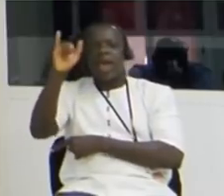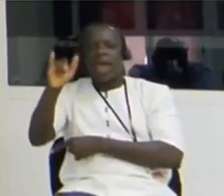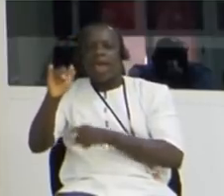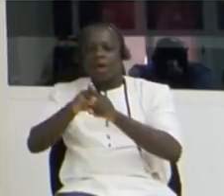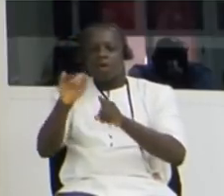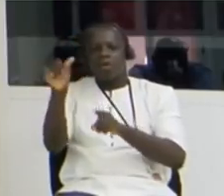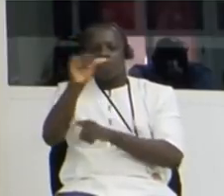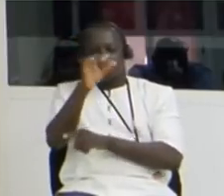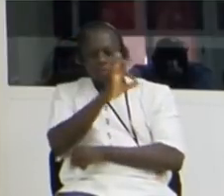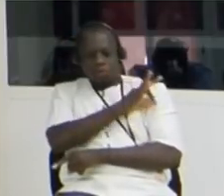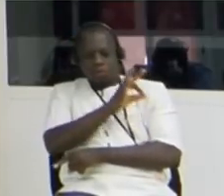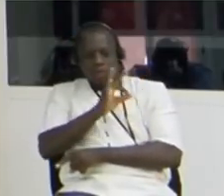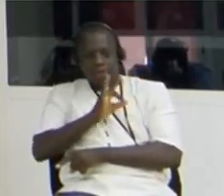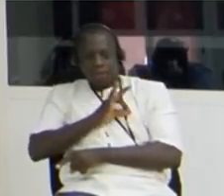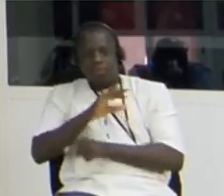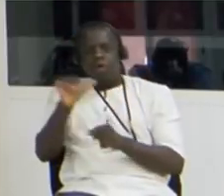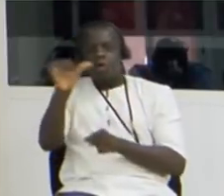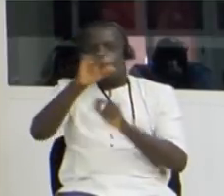and doctors,